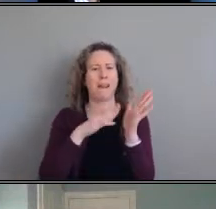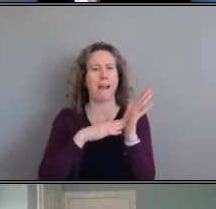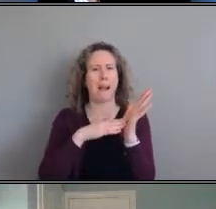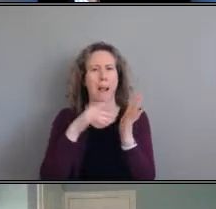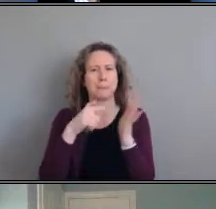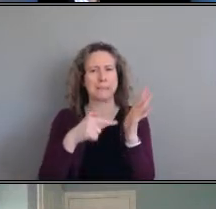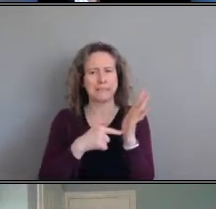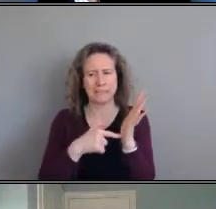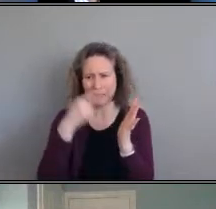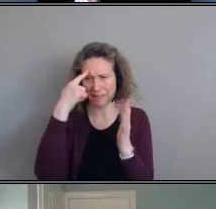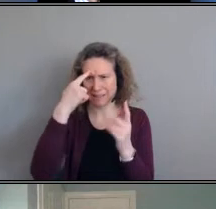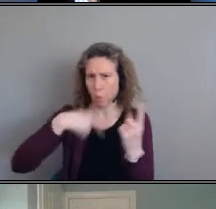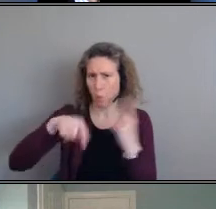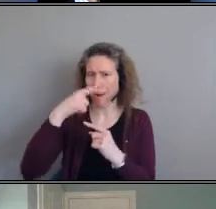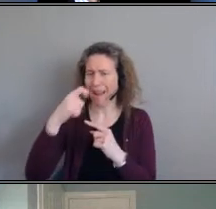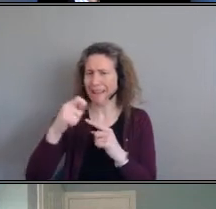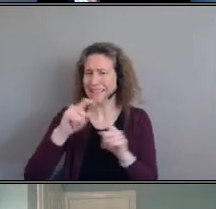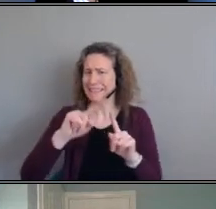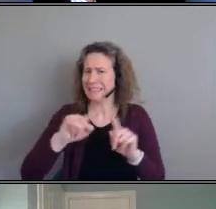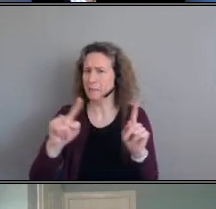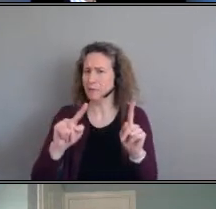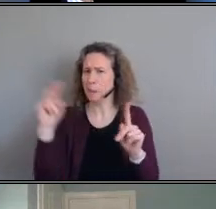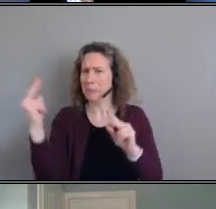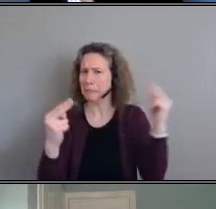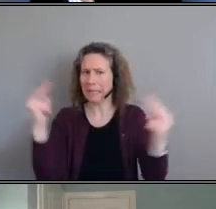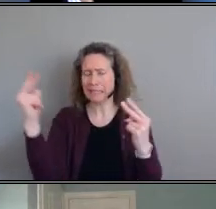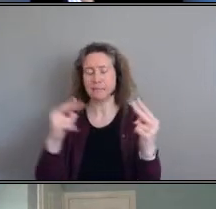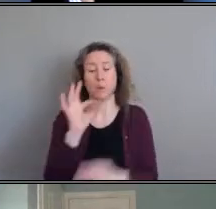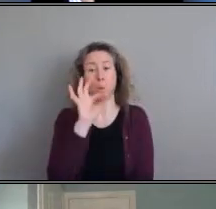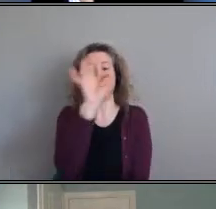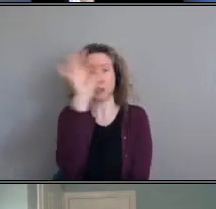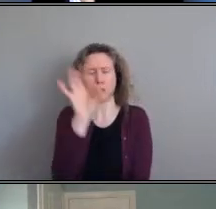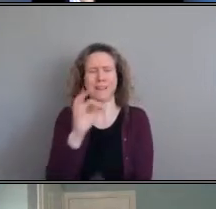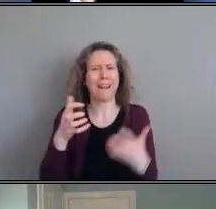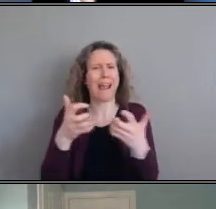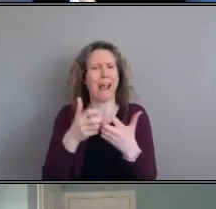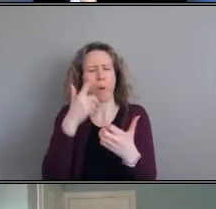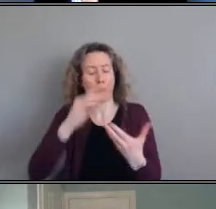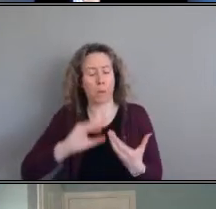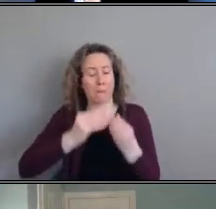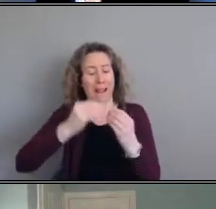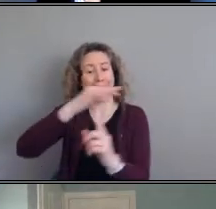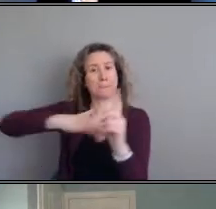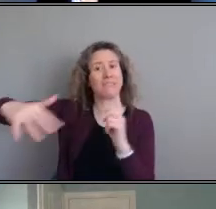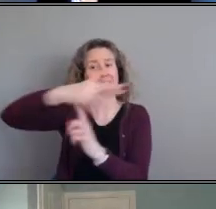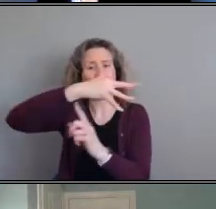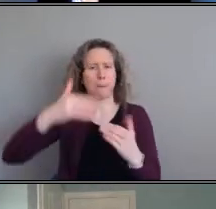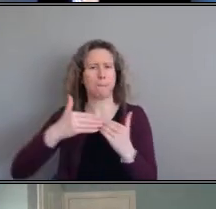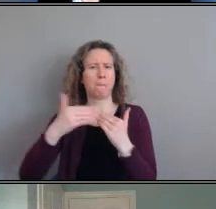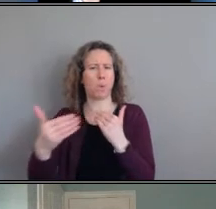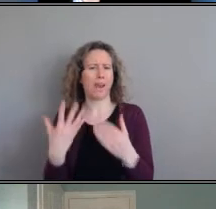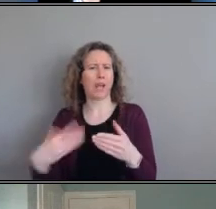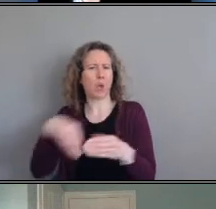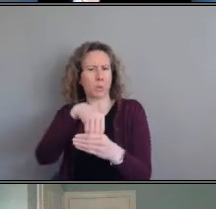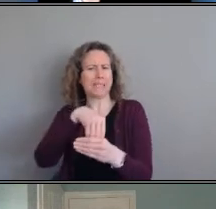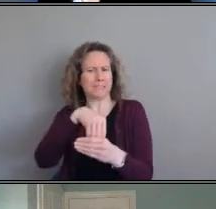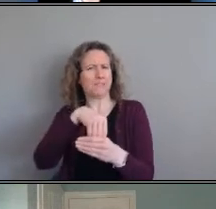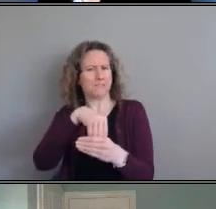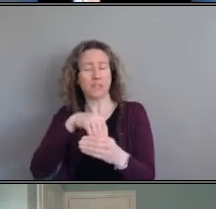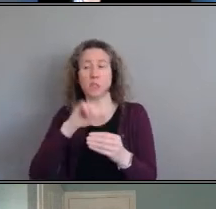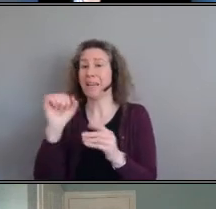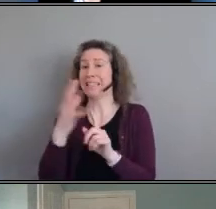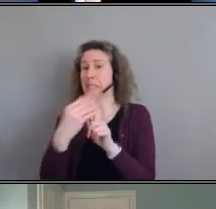think we can all take a different angle on this. How can we make the atmosphere around us more inclusive? So in his example,